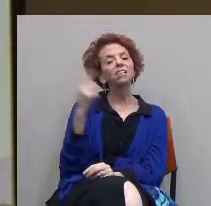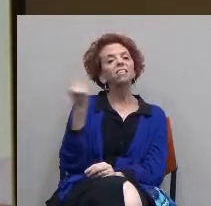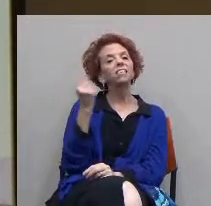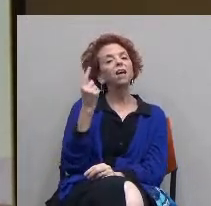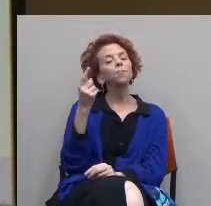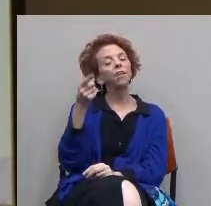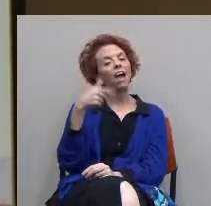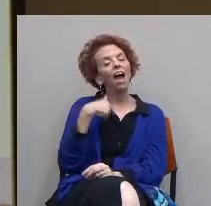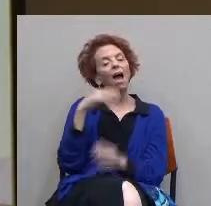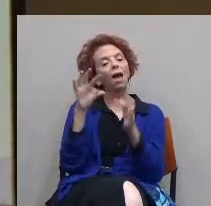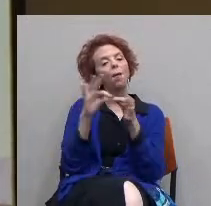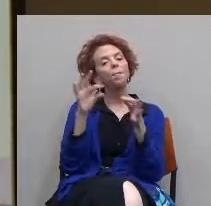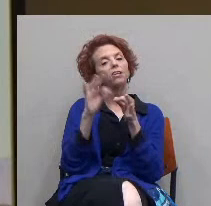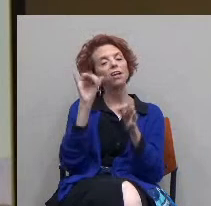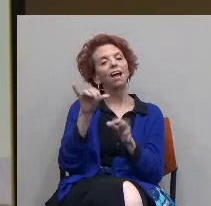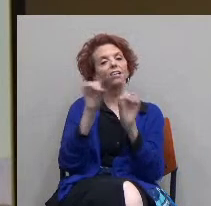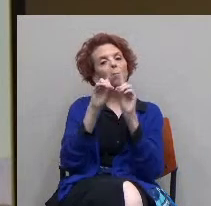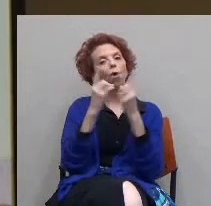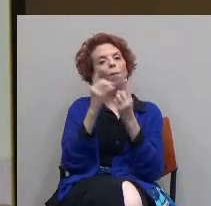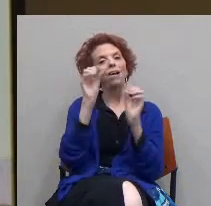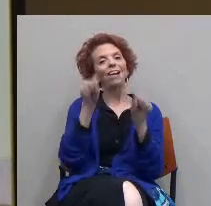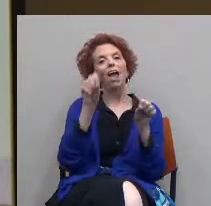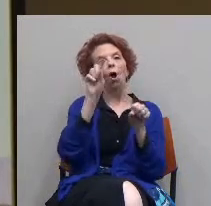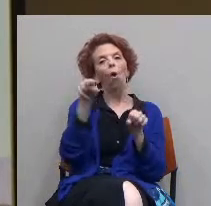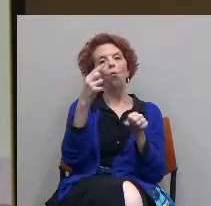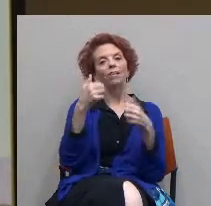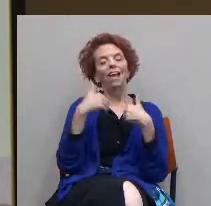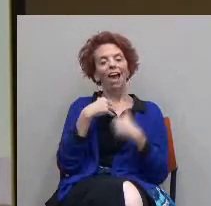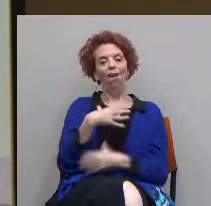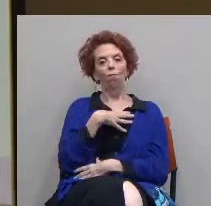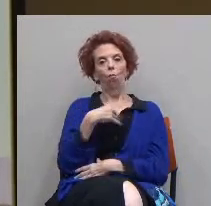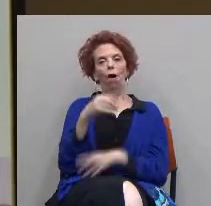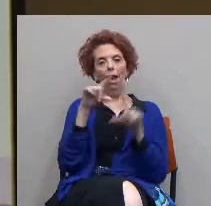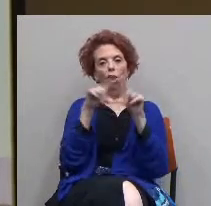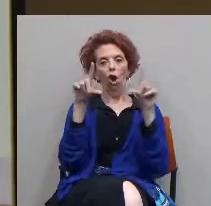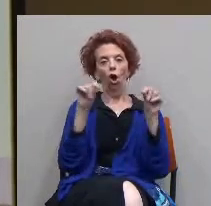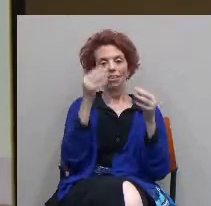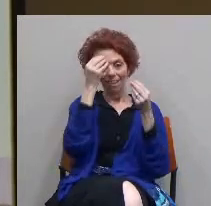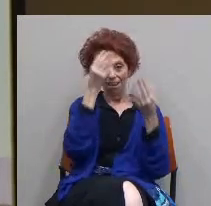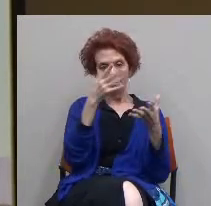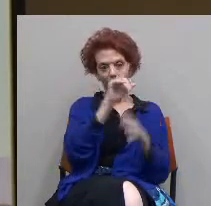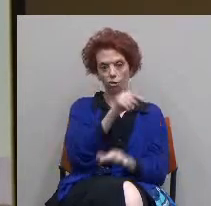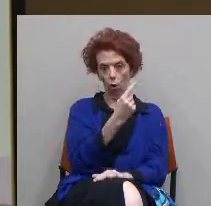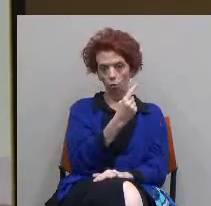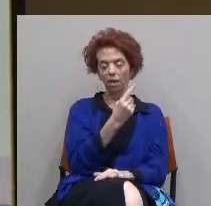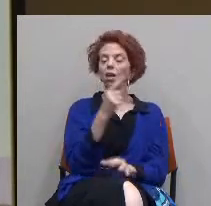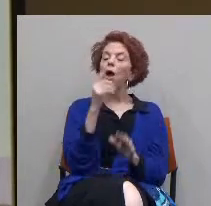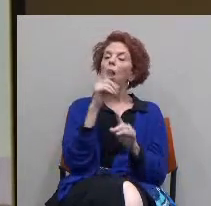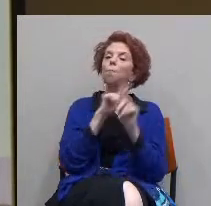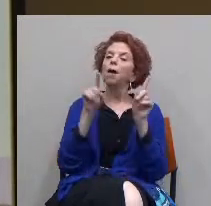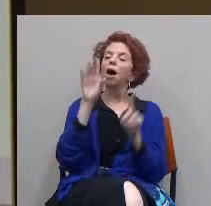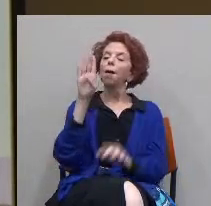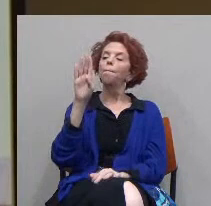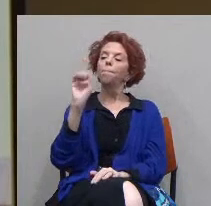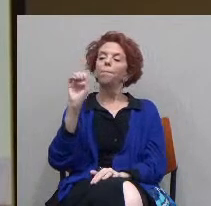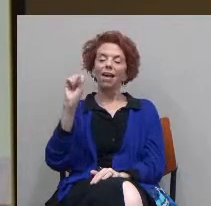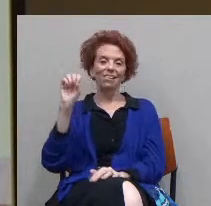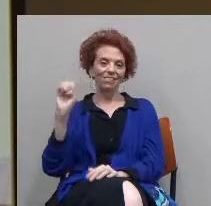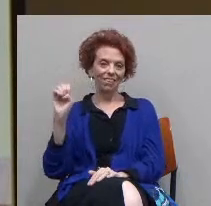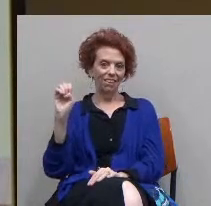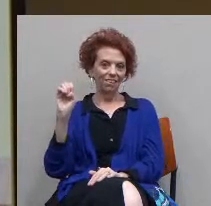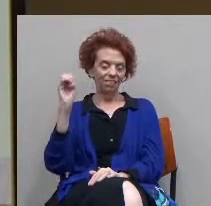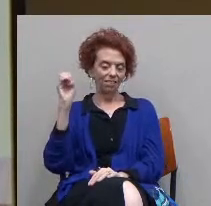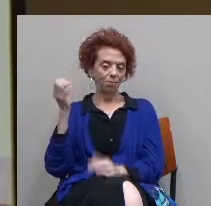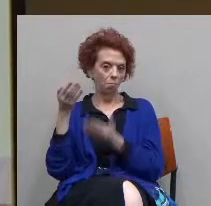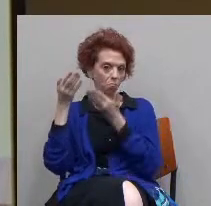Remember I mentioned how the department can only have white cards, right? So we can only provide information. When it comes to BESE's positions, through what